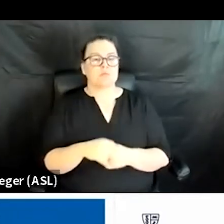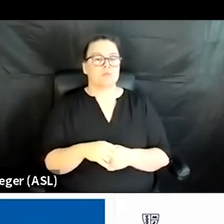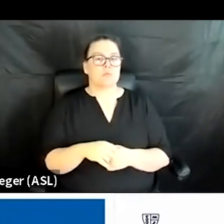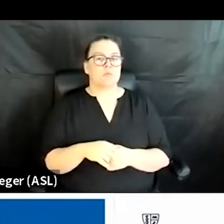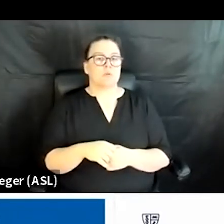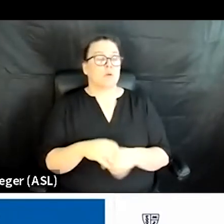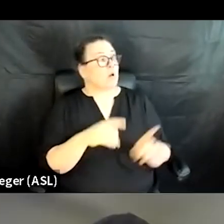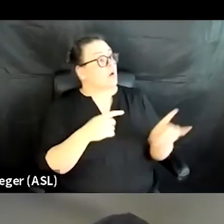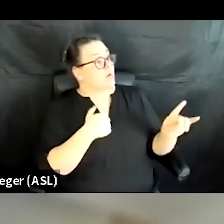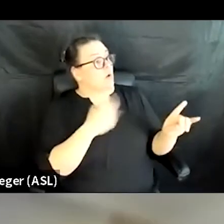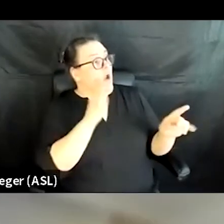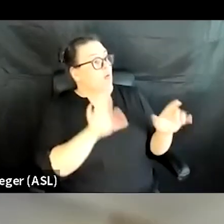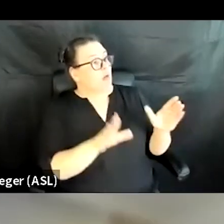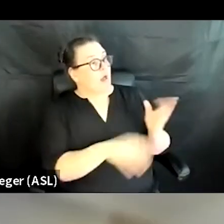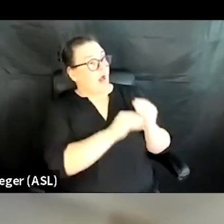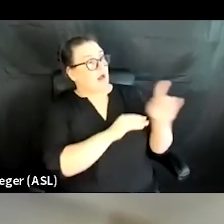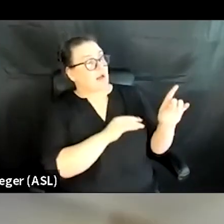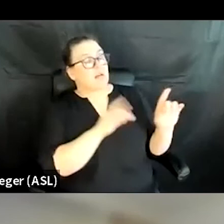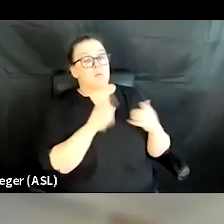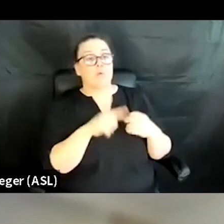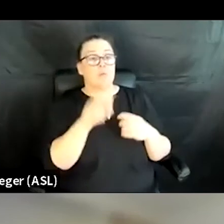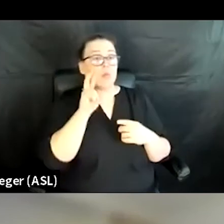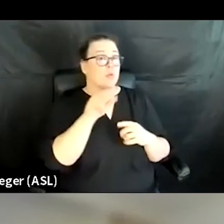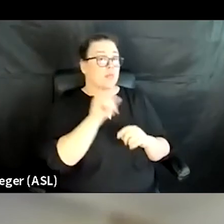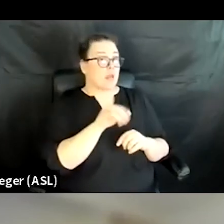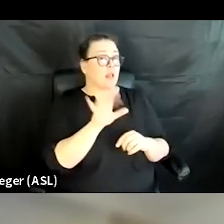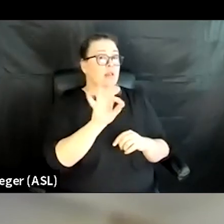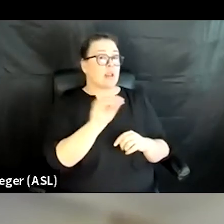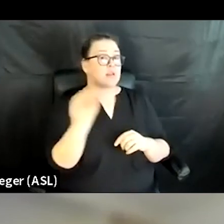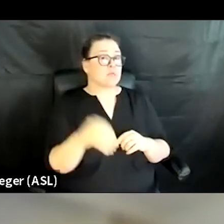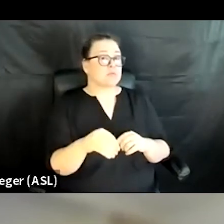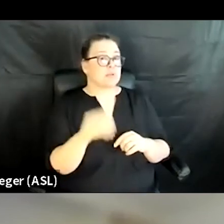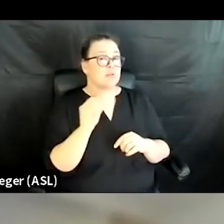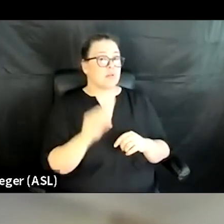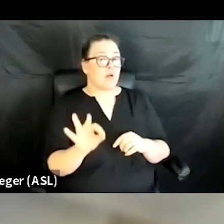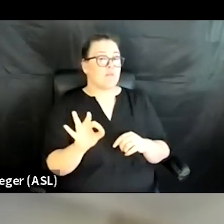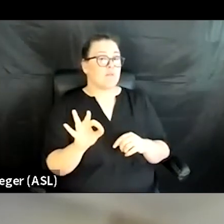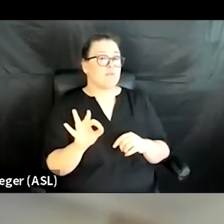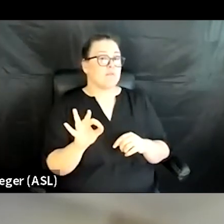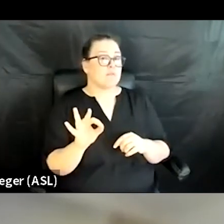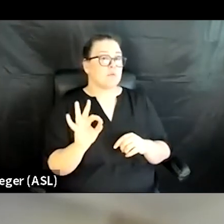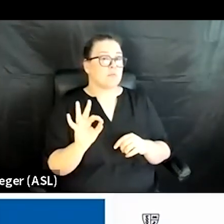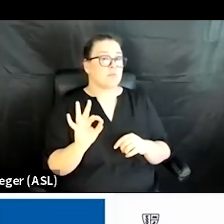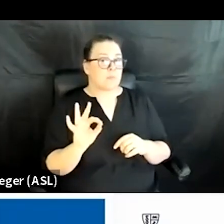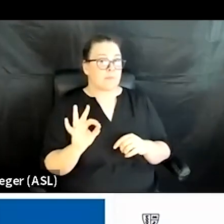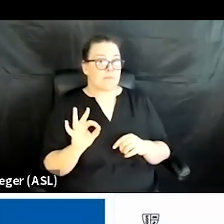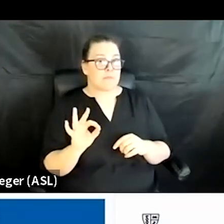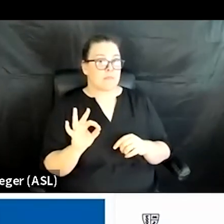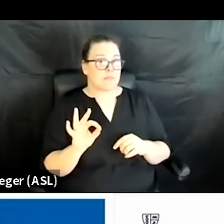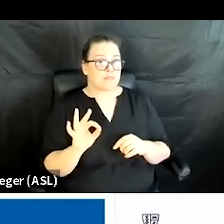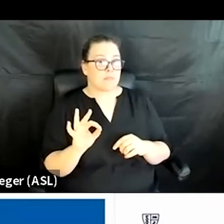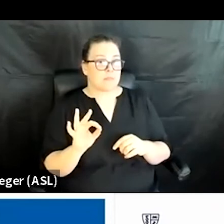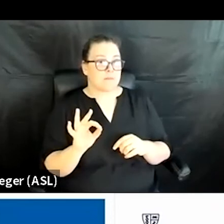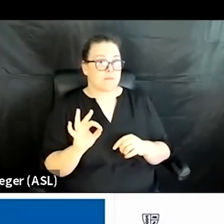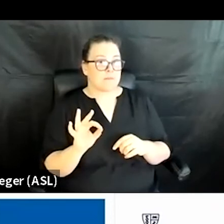is when we look at it, 90% of the behavioral health field or